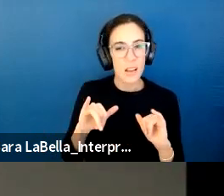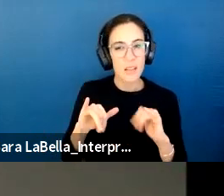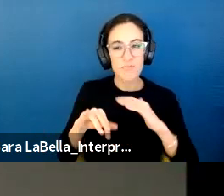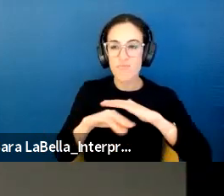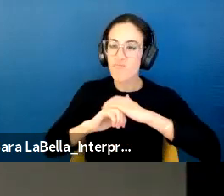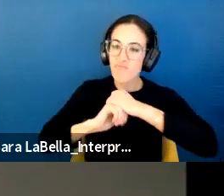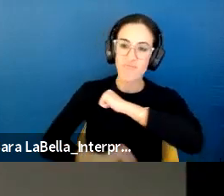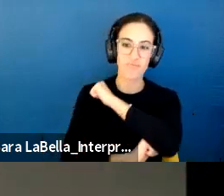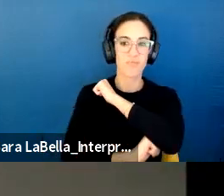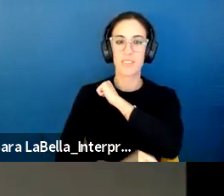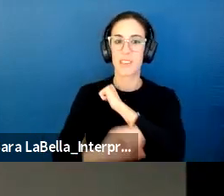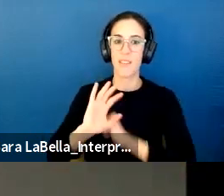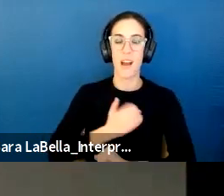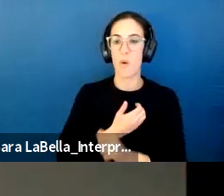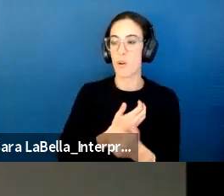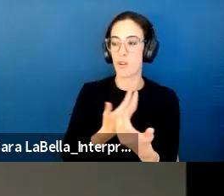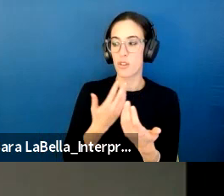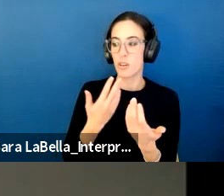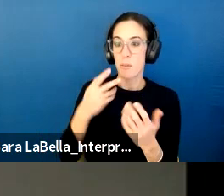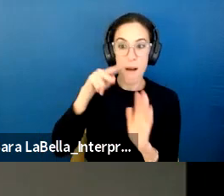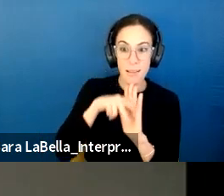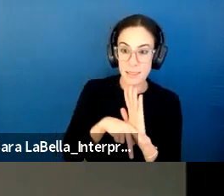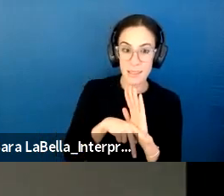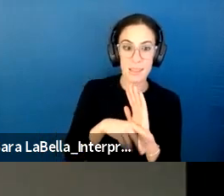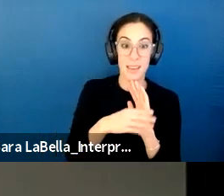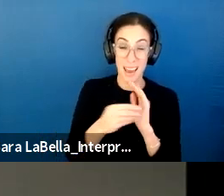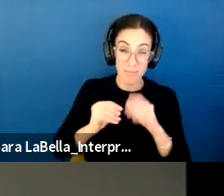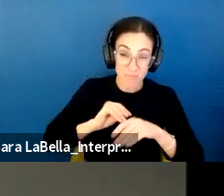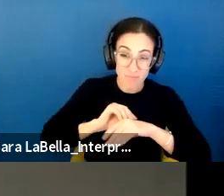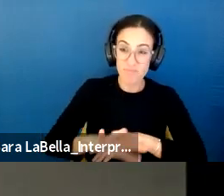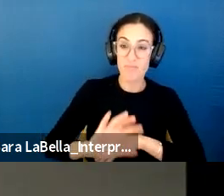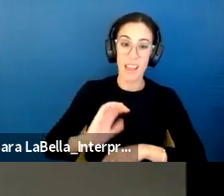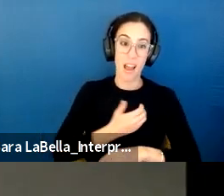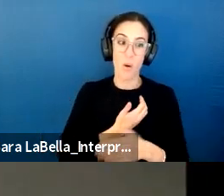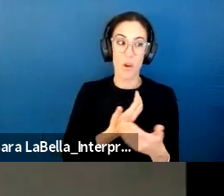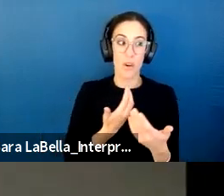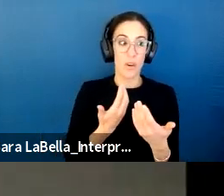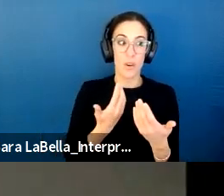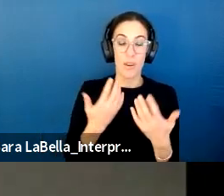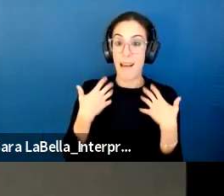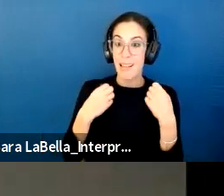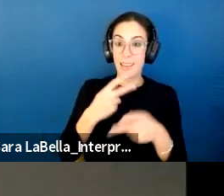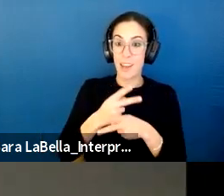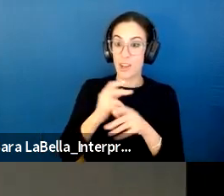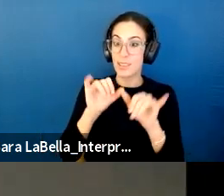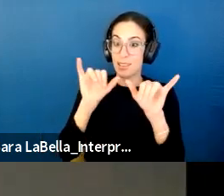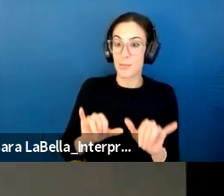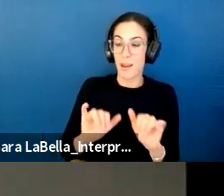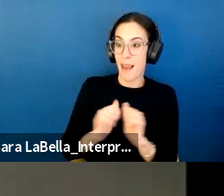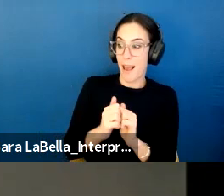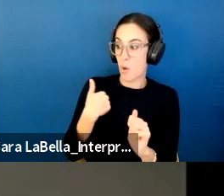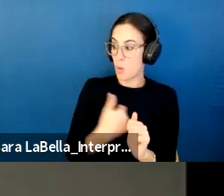policy and our outcomes in a healthcare system where, like politics, we see